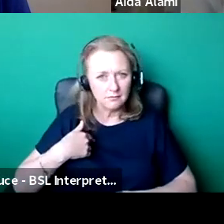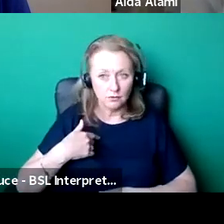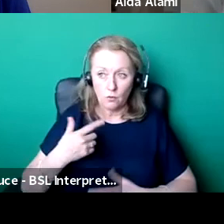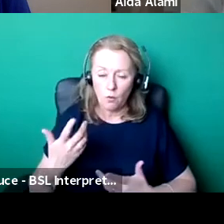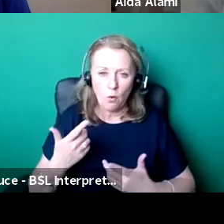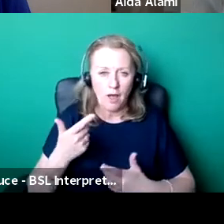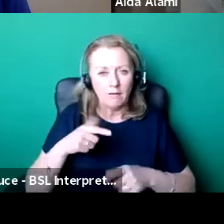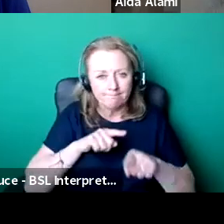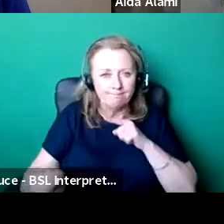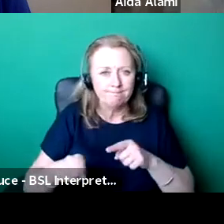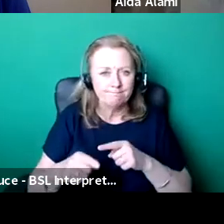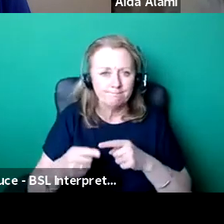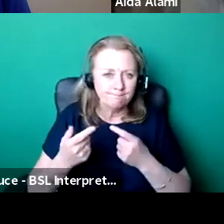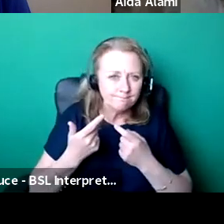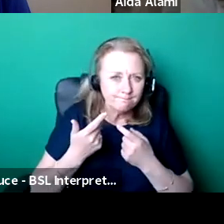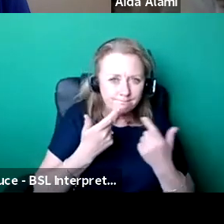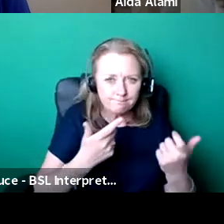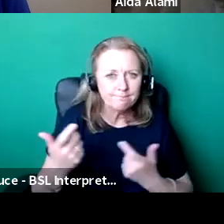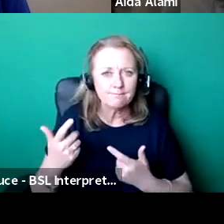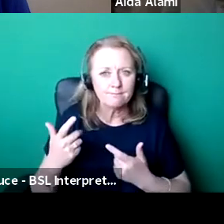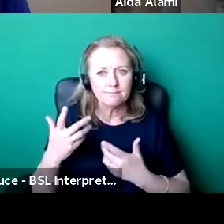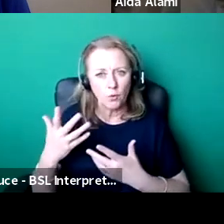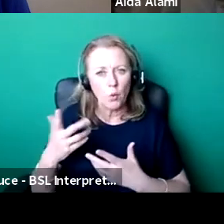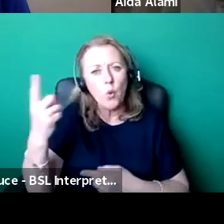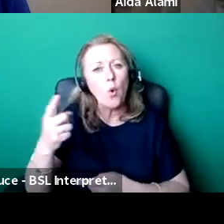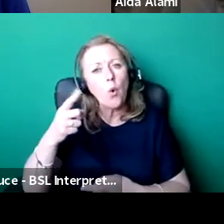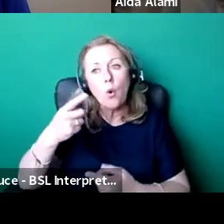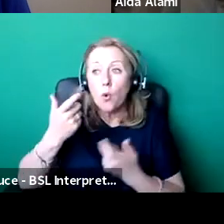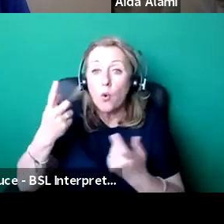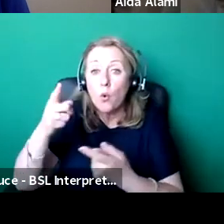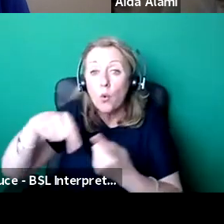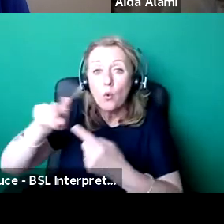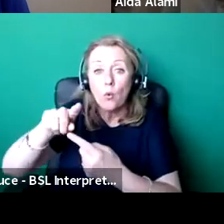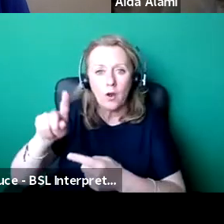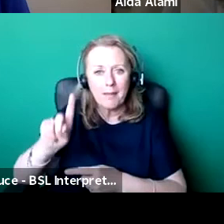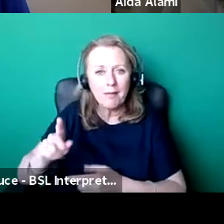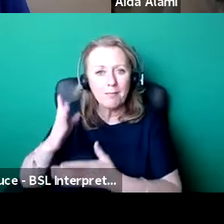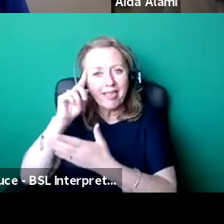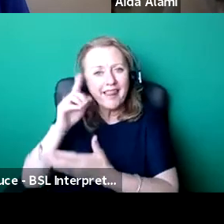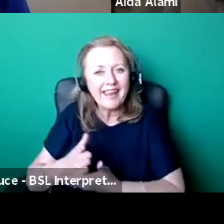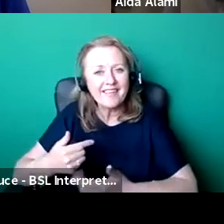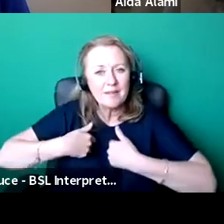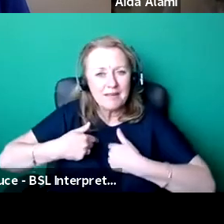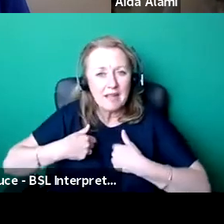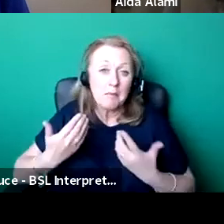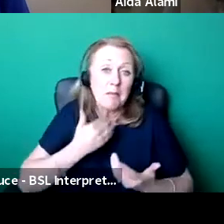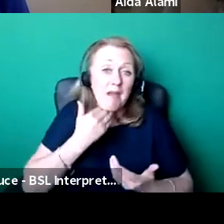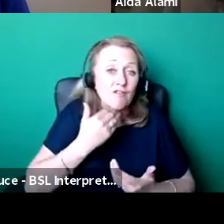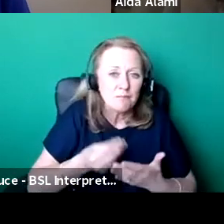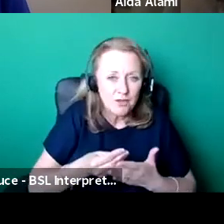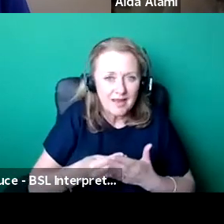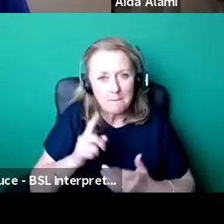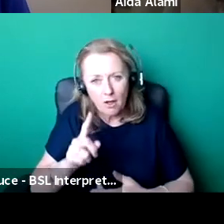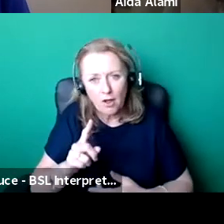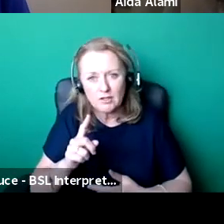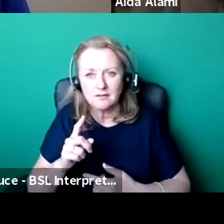or people who would believe about what I'm doing. Even I will not get enough money, but